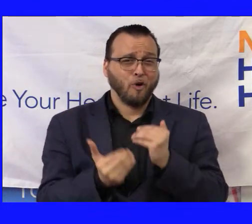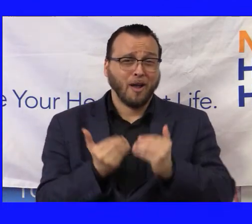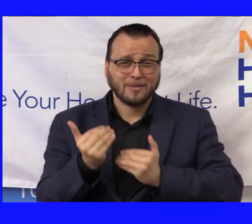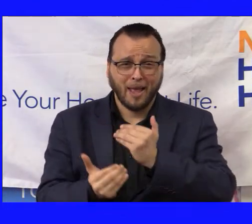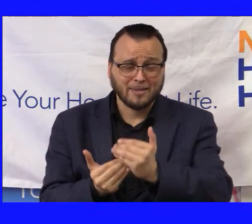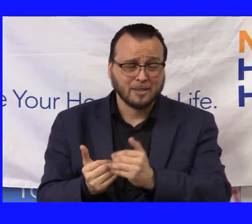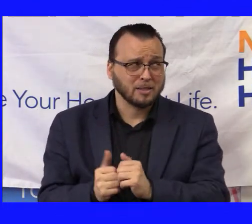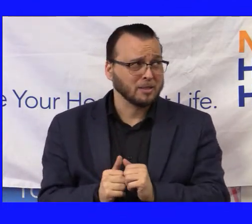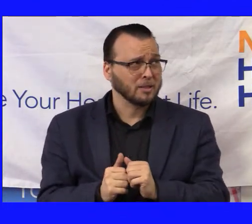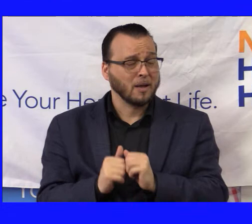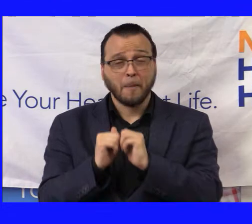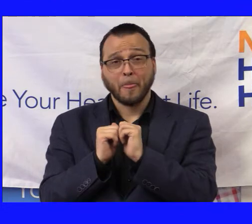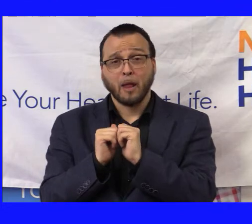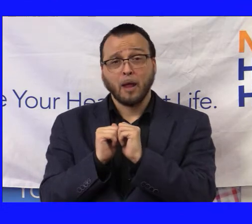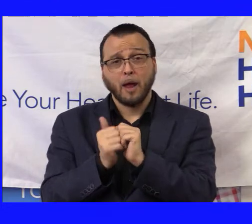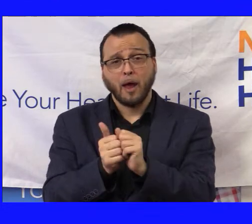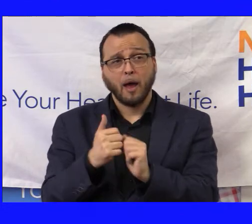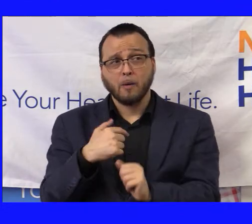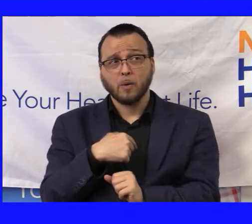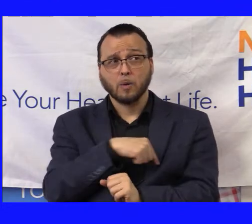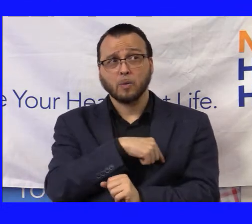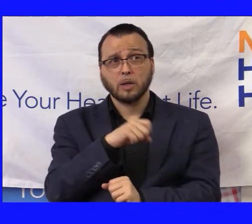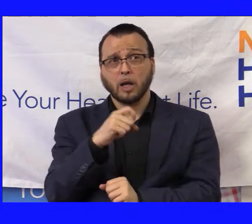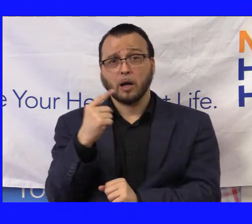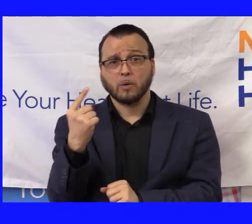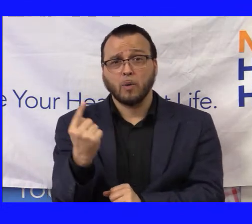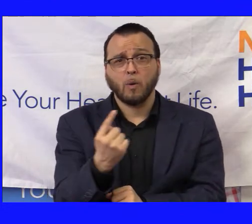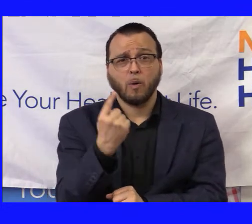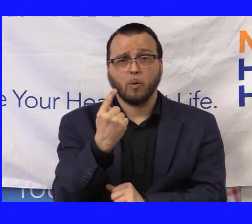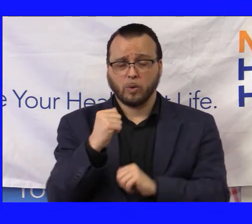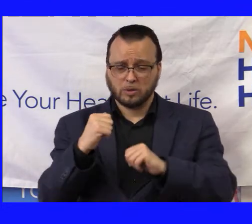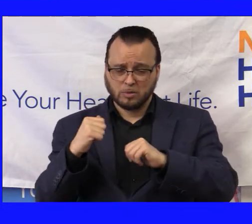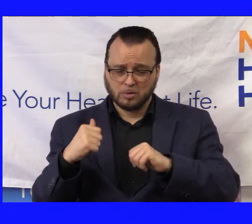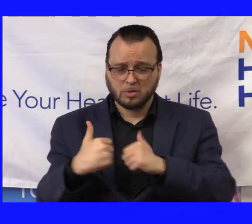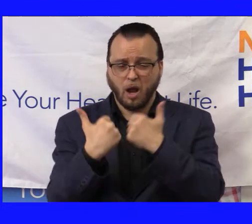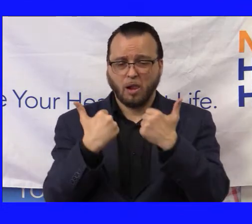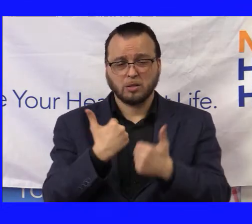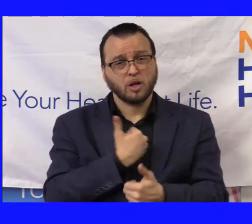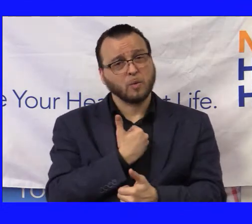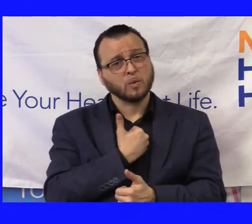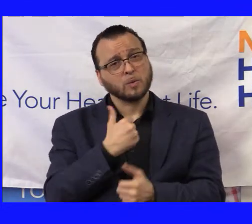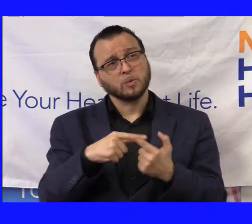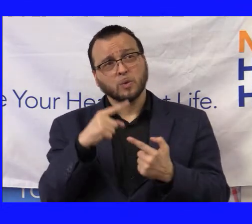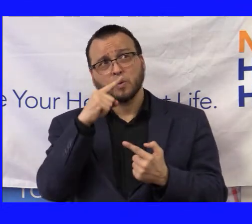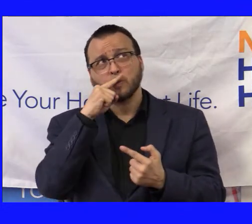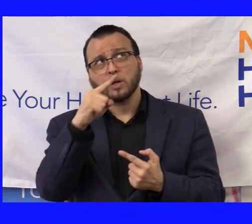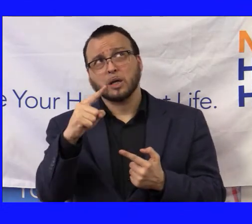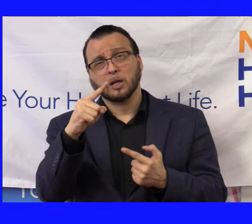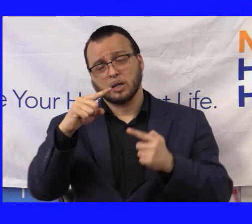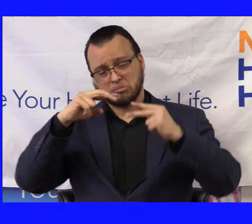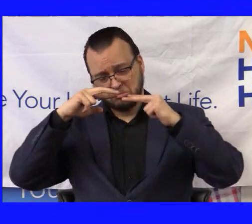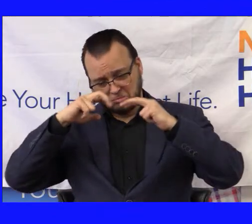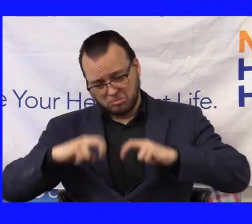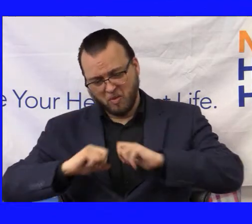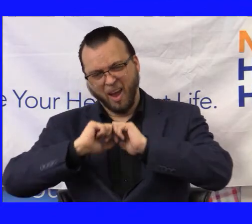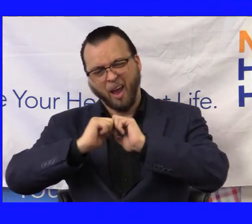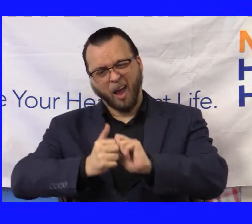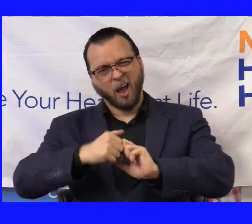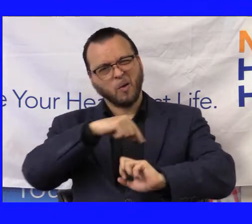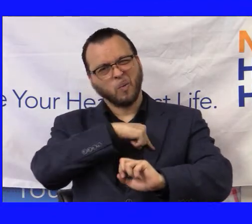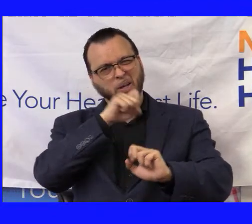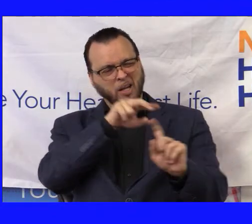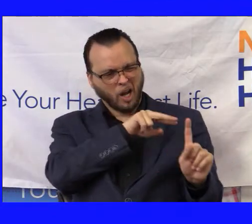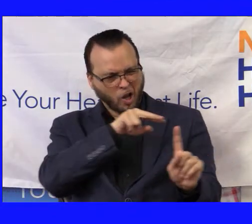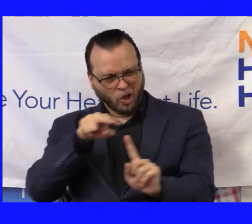how we can always challenge ourselves to really identify how we are able to look at each